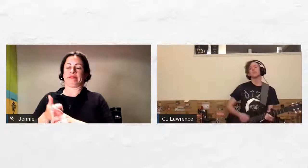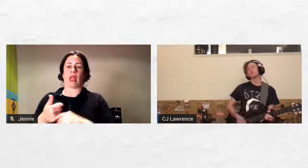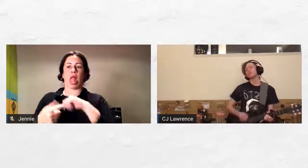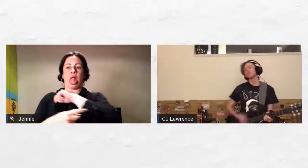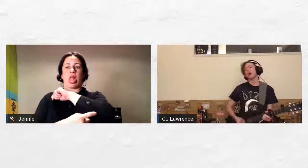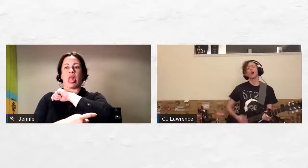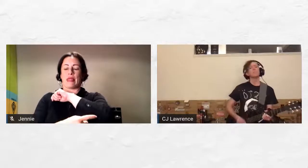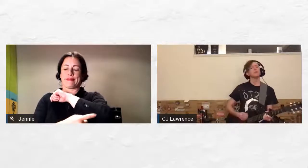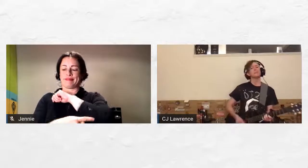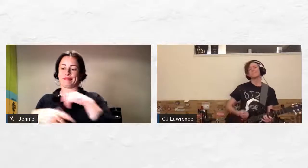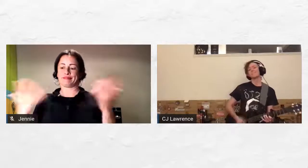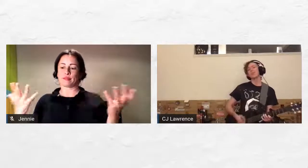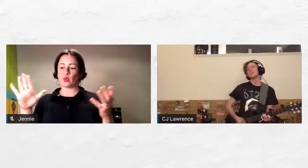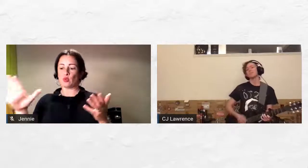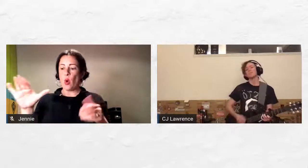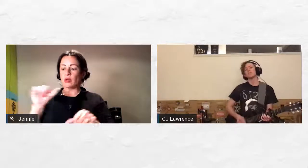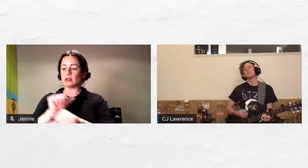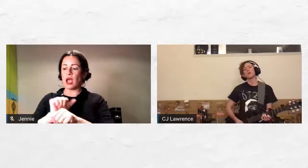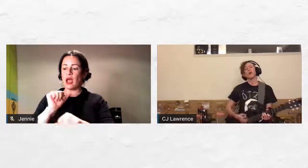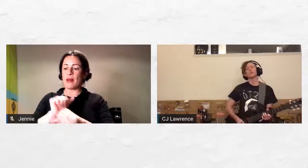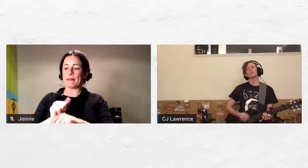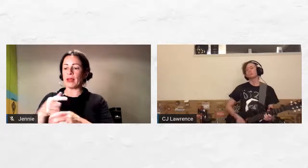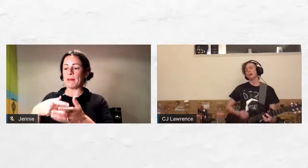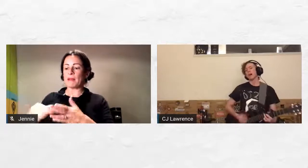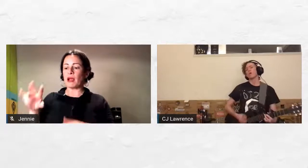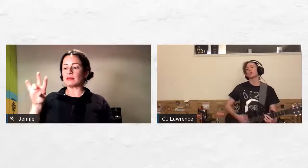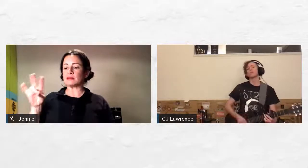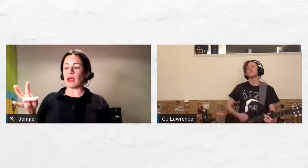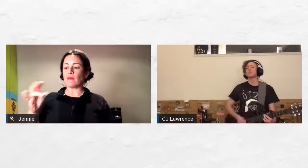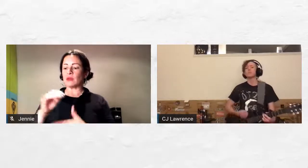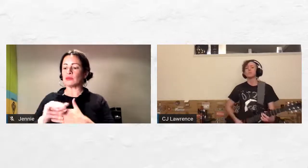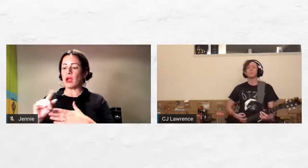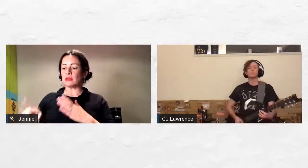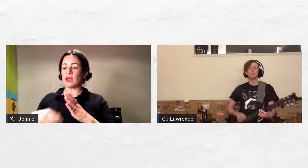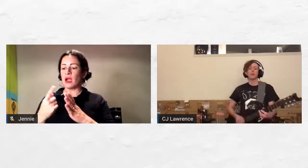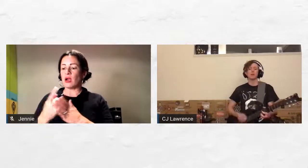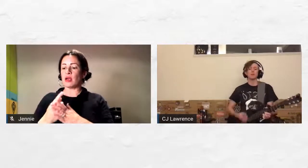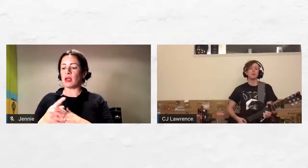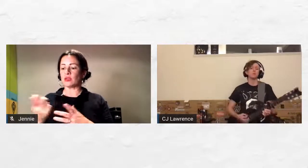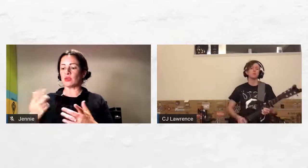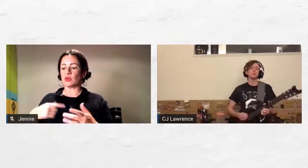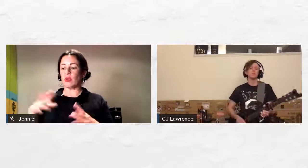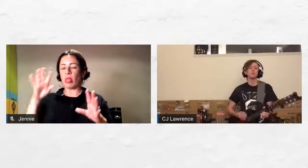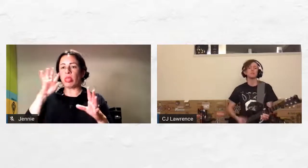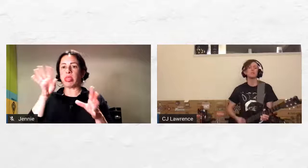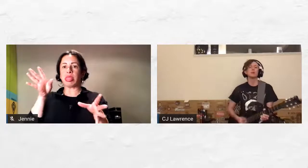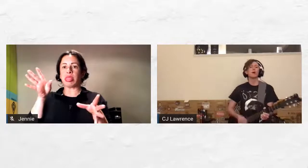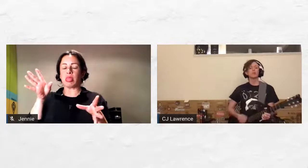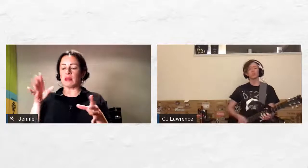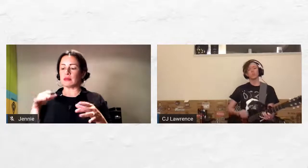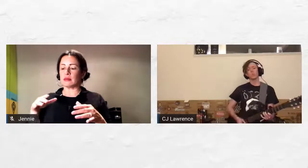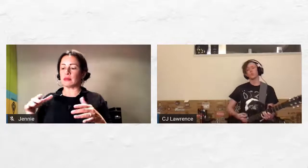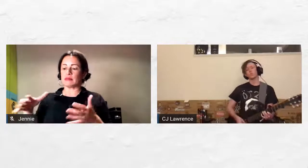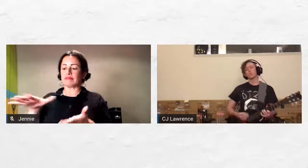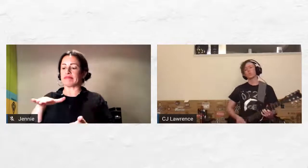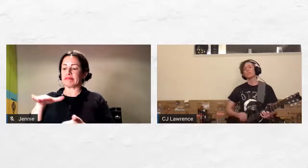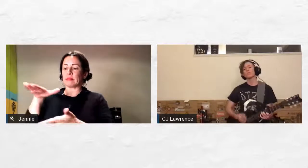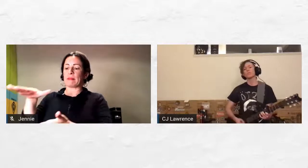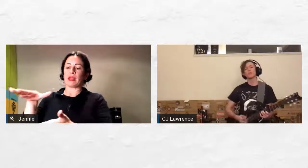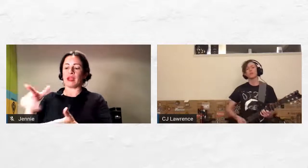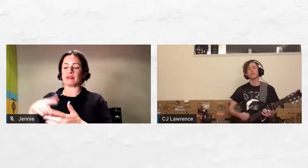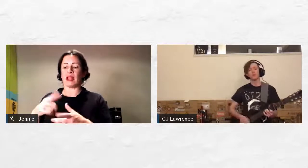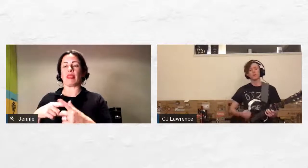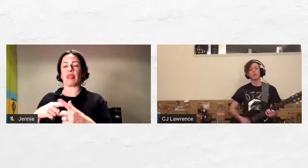tempted. Your job pays $7 an hour. You faked a big payment. Got away